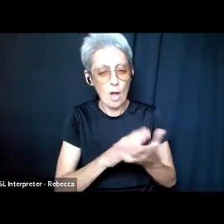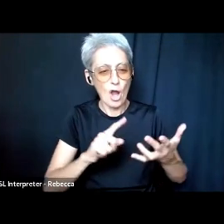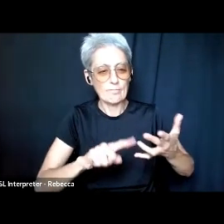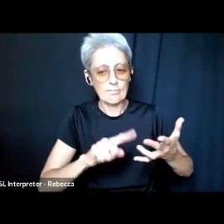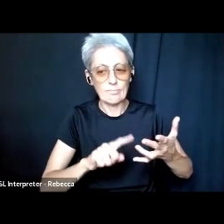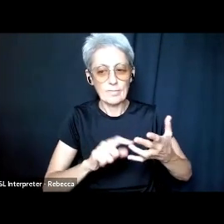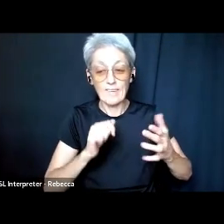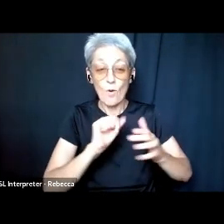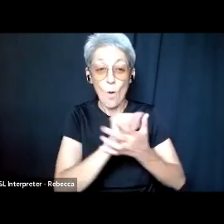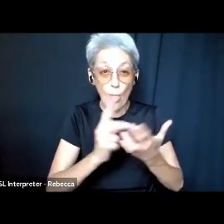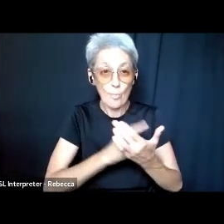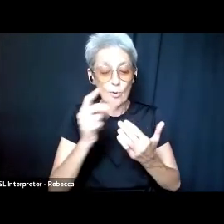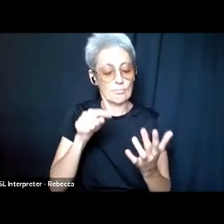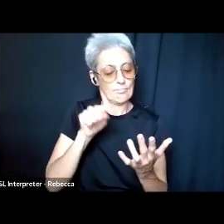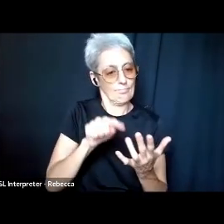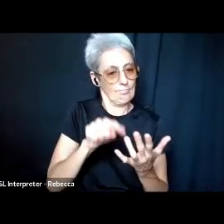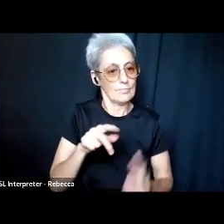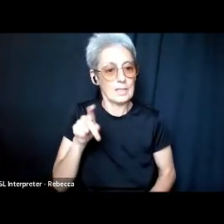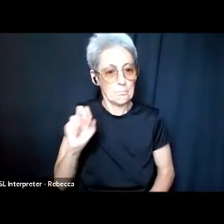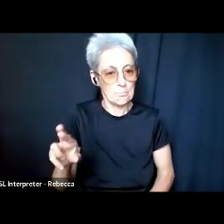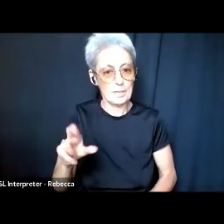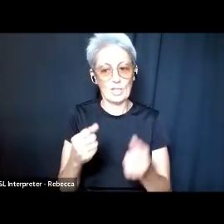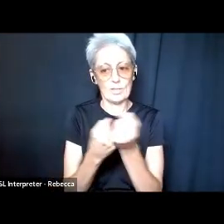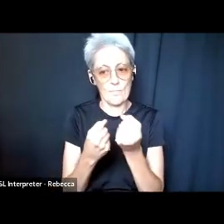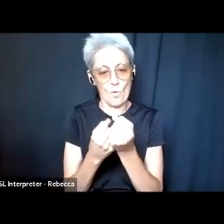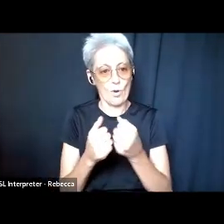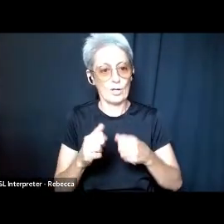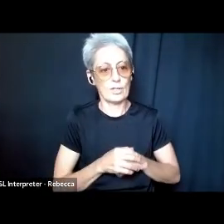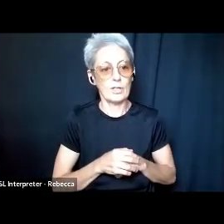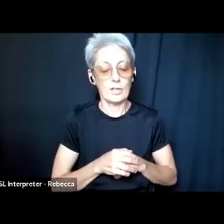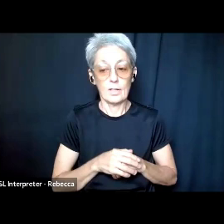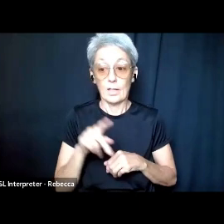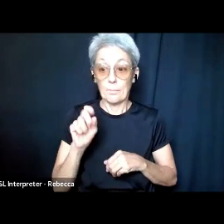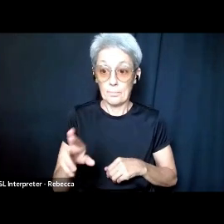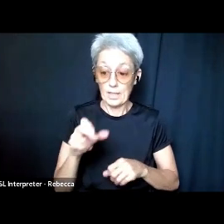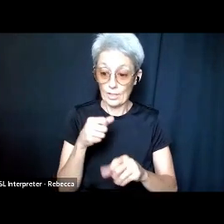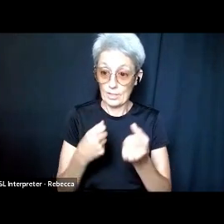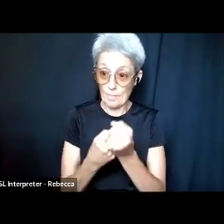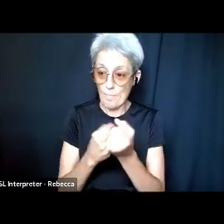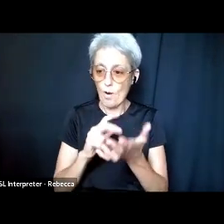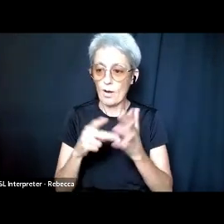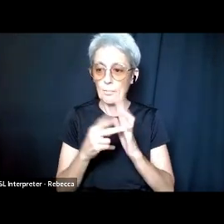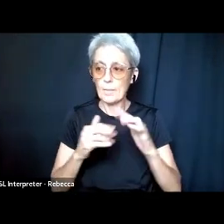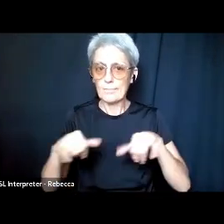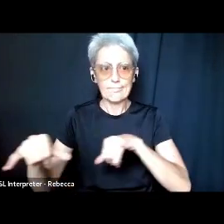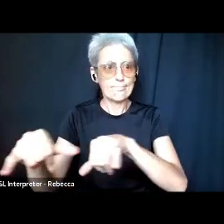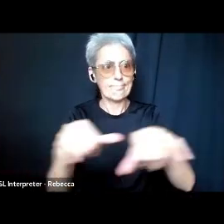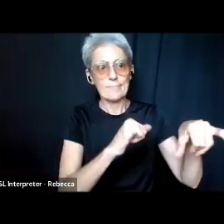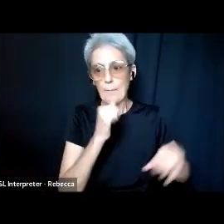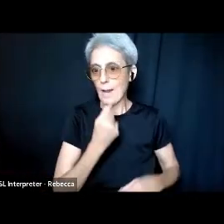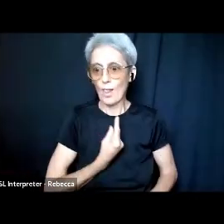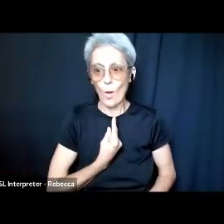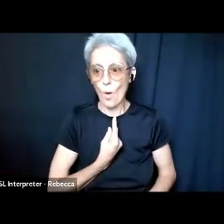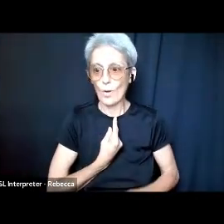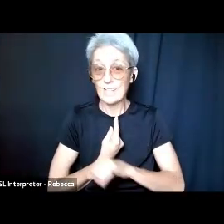of the programs. It's that peer support, learning that you're not alone, that other people have lived through this and you probably